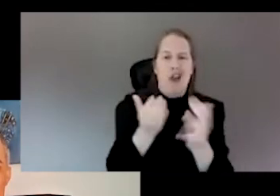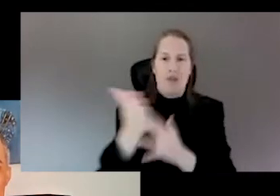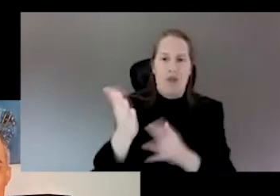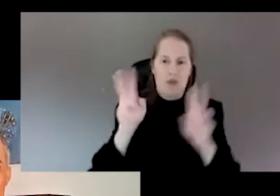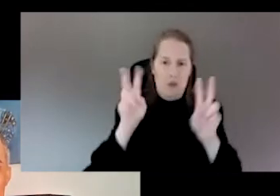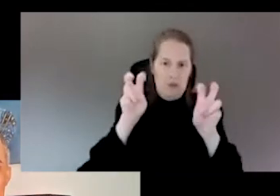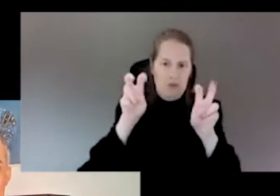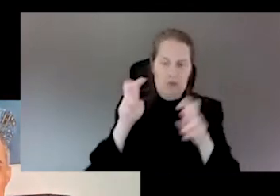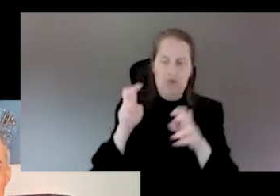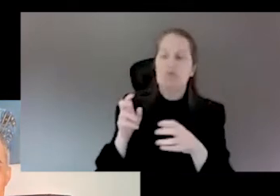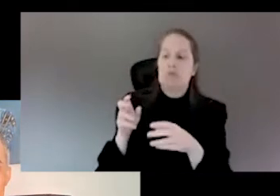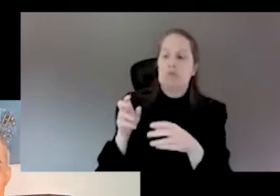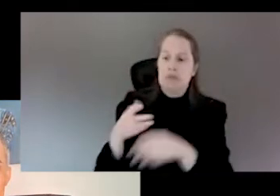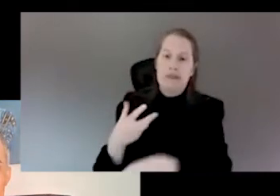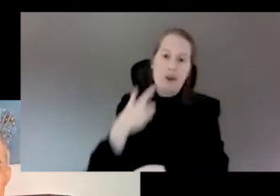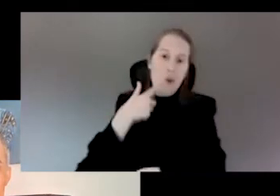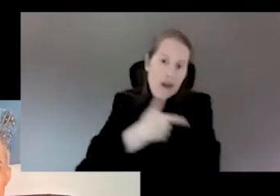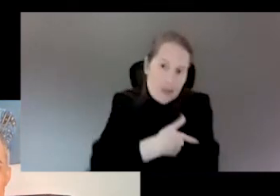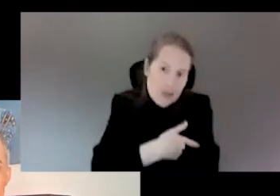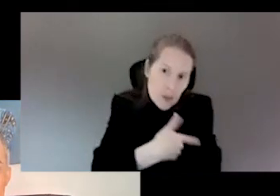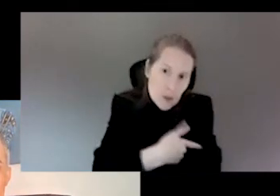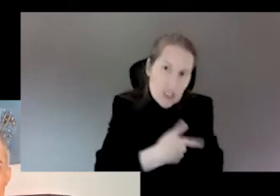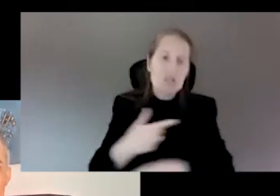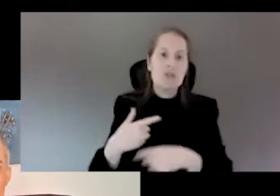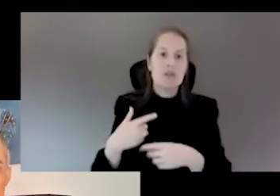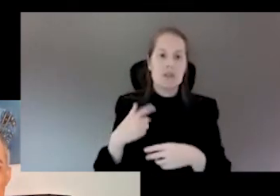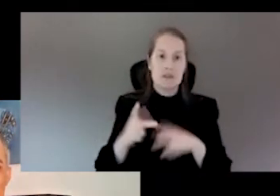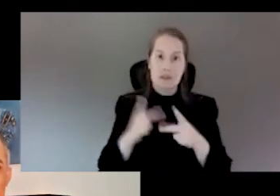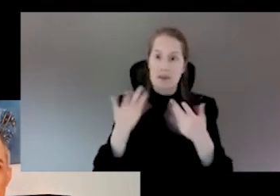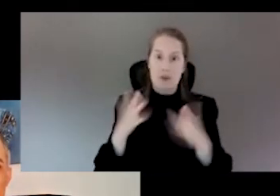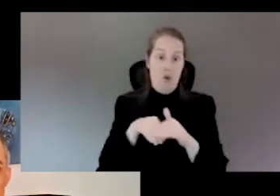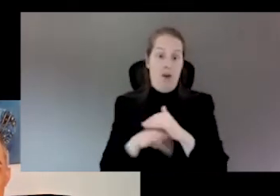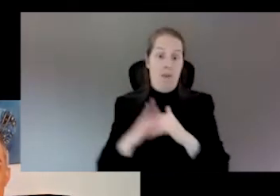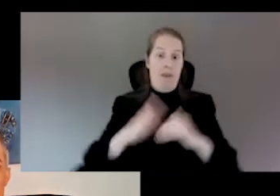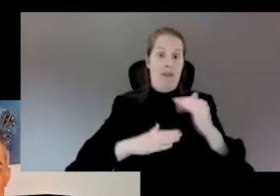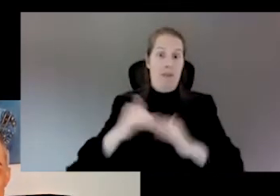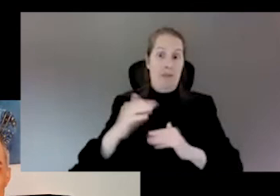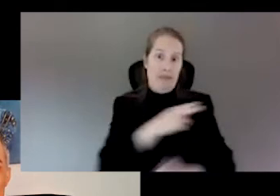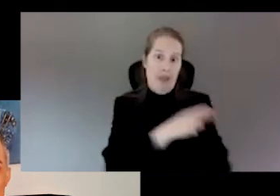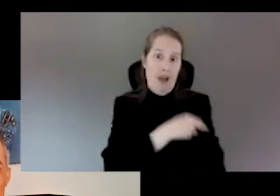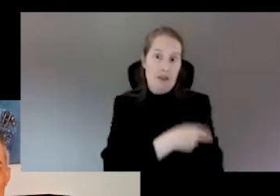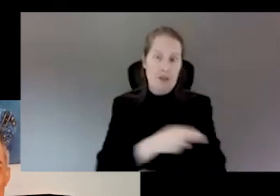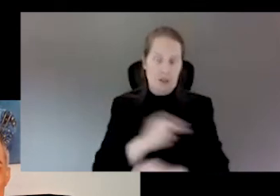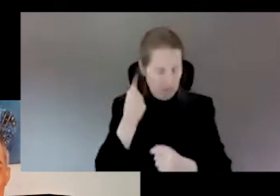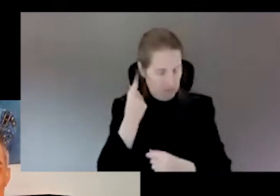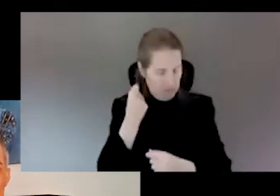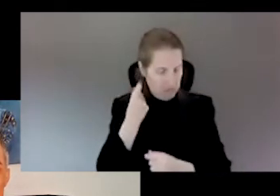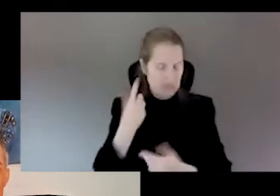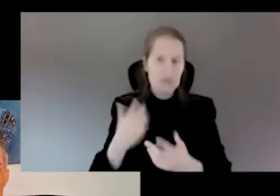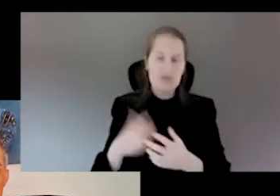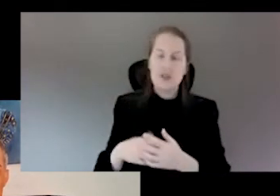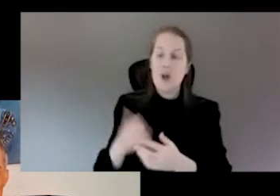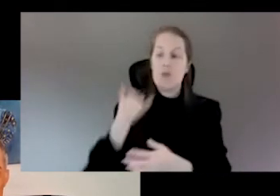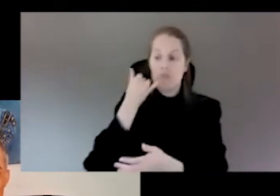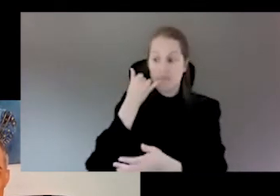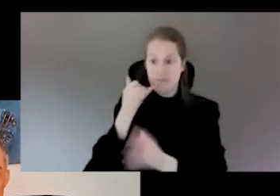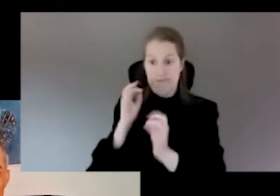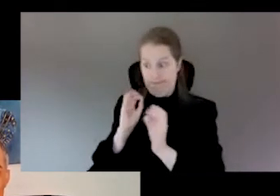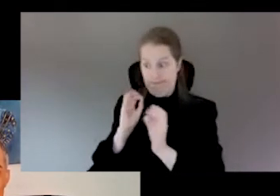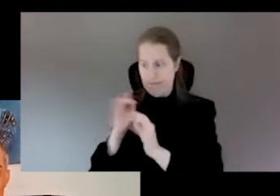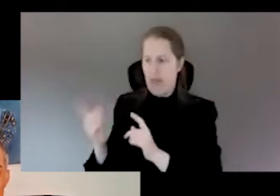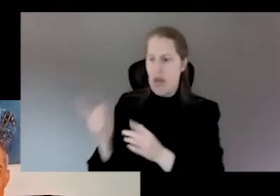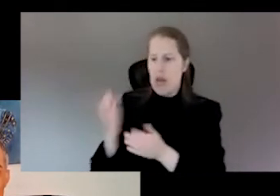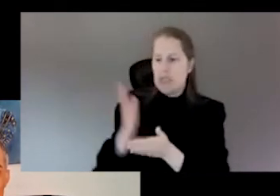receive immunizations, because people are fearful of coming into the hospital for their care. And so we provided different opportunities